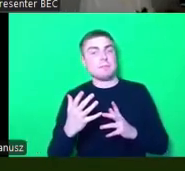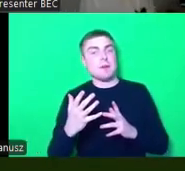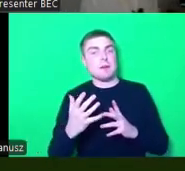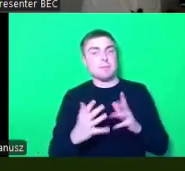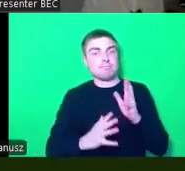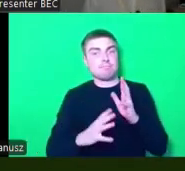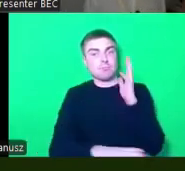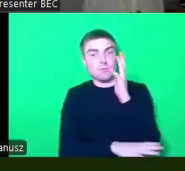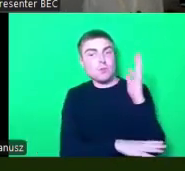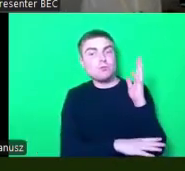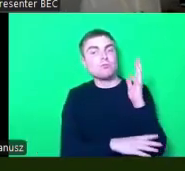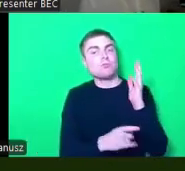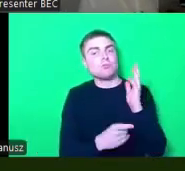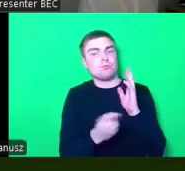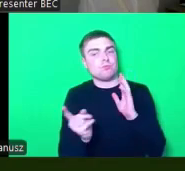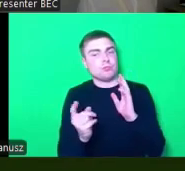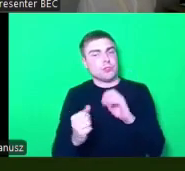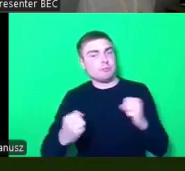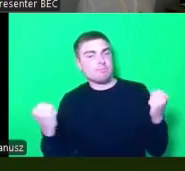Species that have a stronger shade